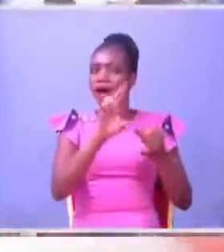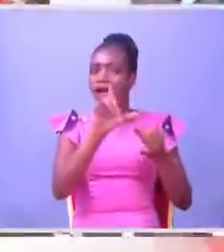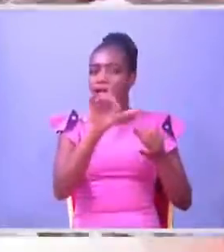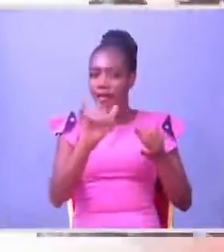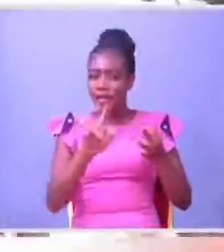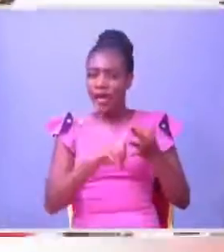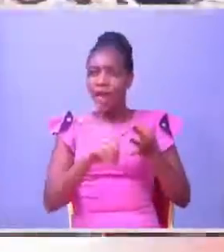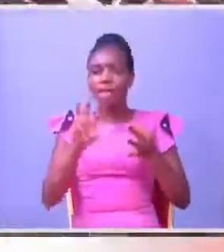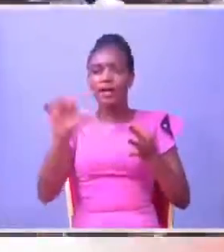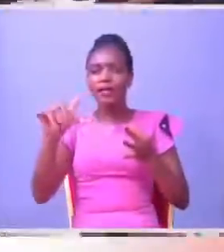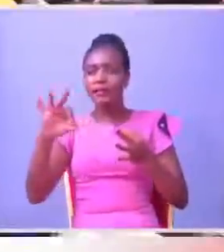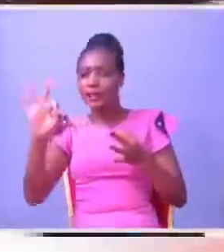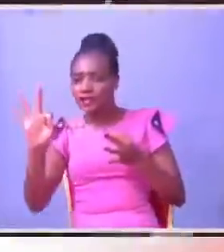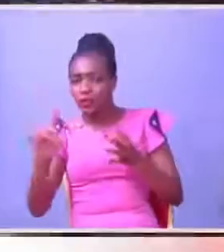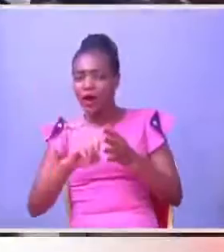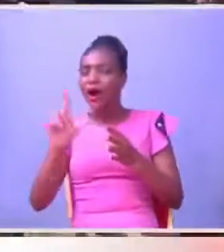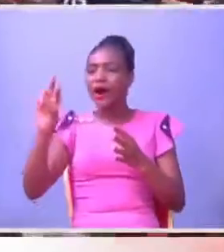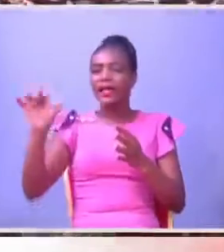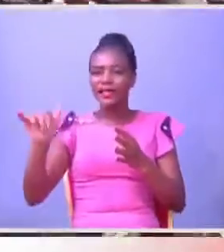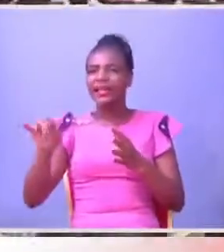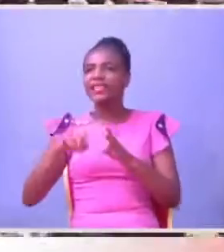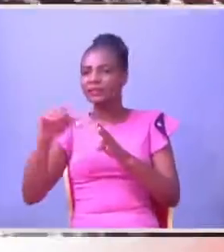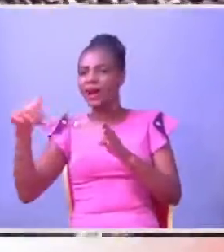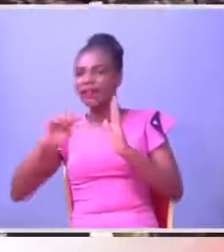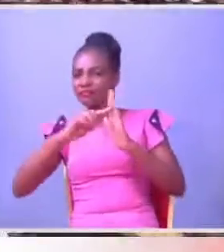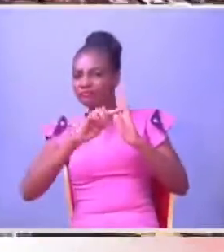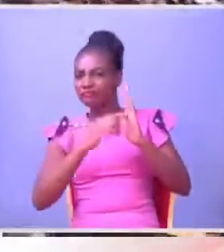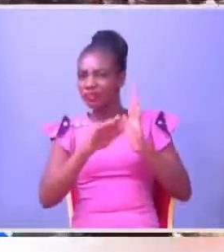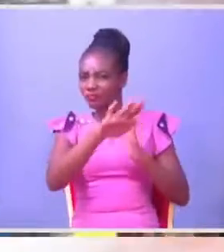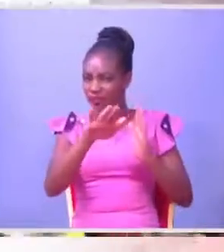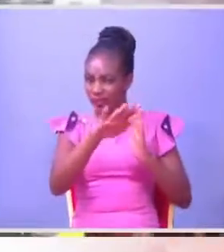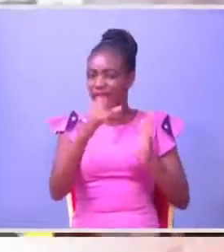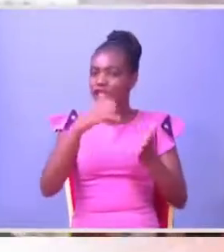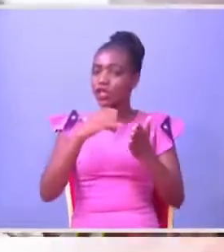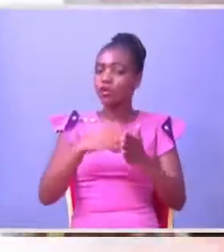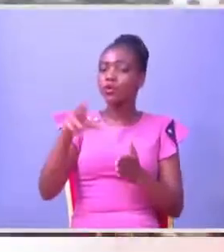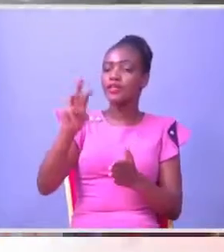Mailitatu, Kangeta, Muthara, Mikinduri, as well as Makutano Market.